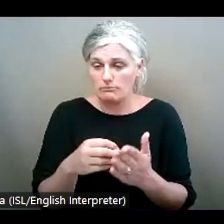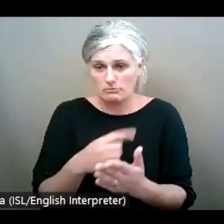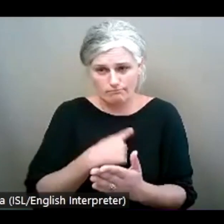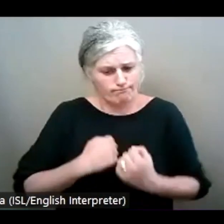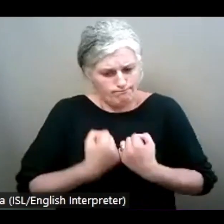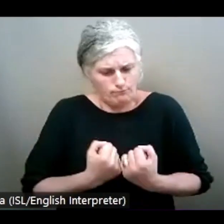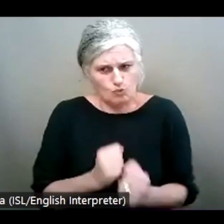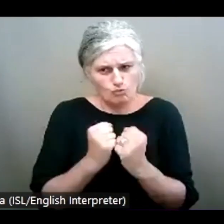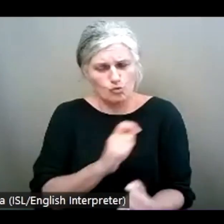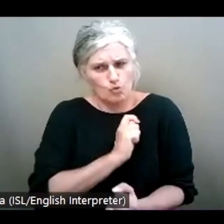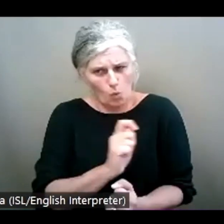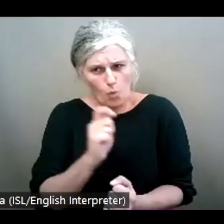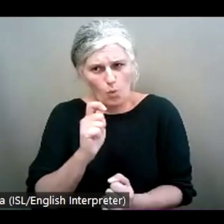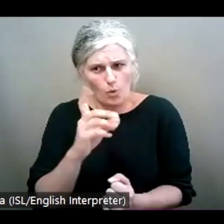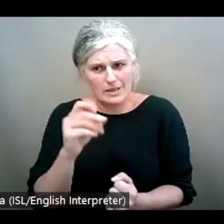can genuinely